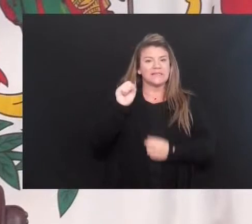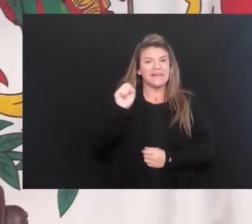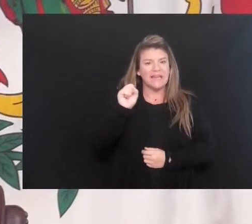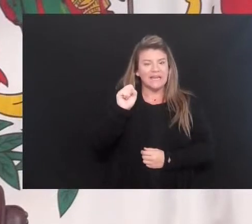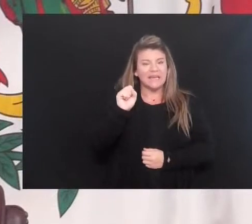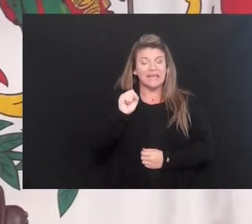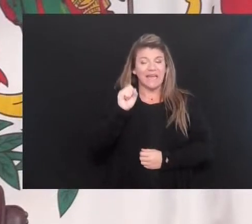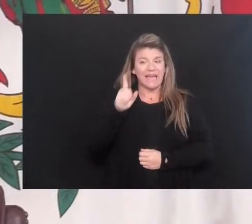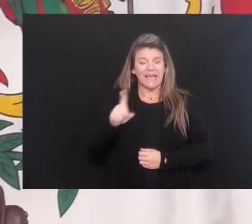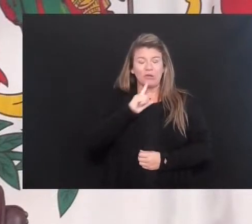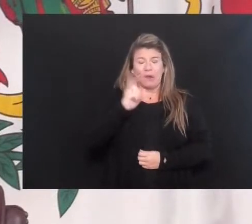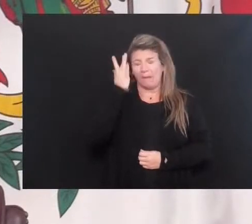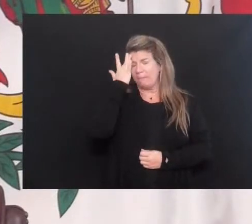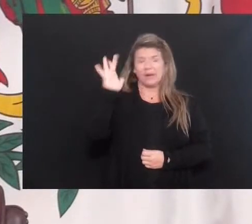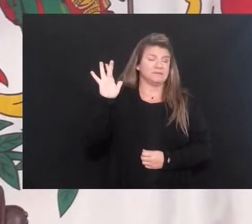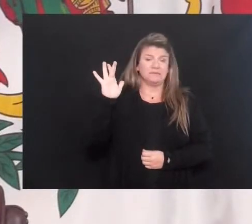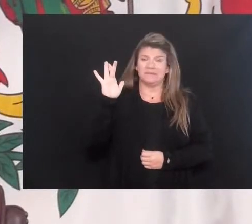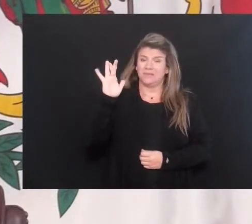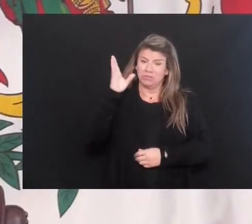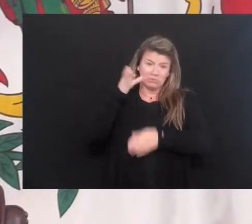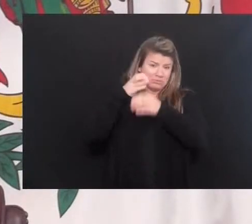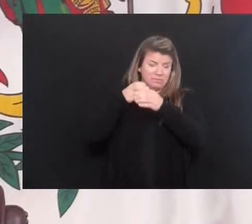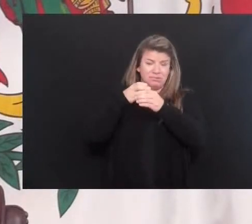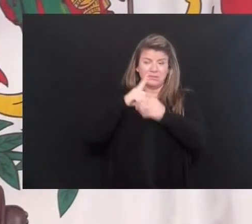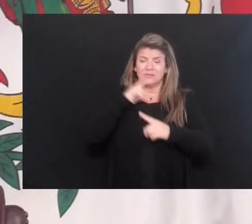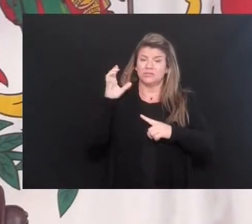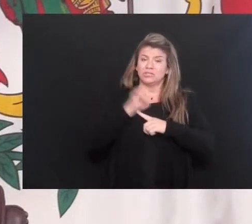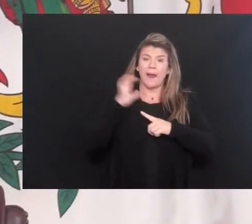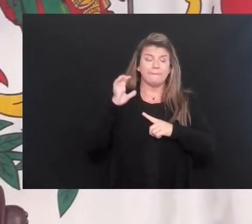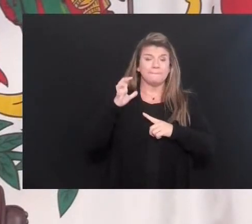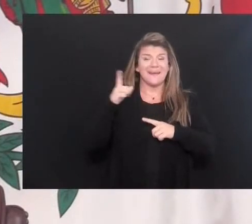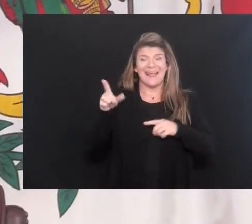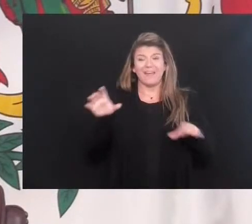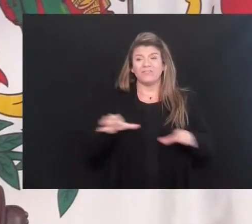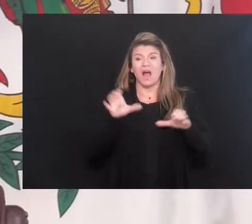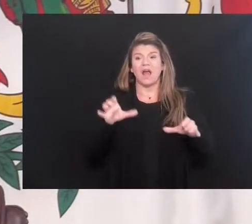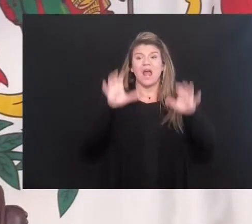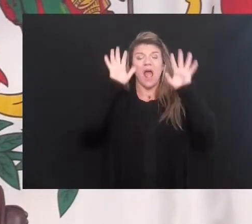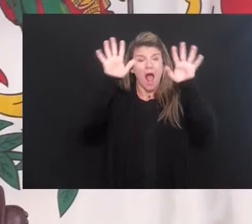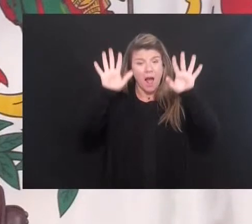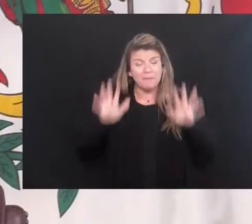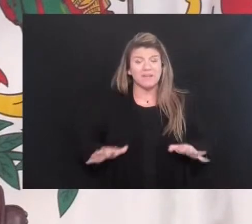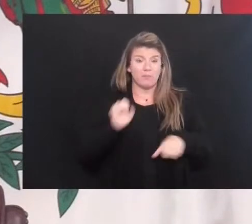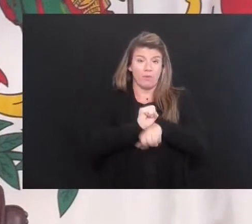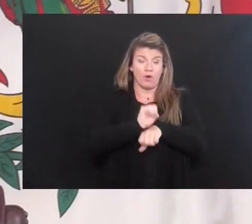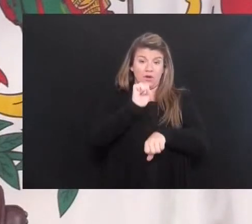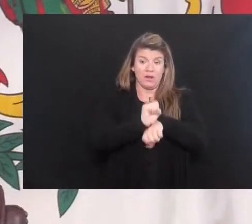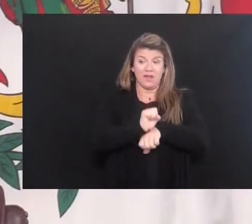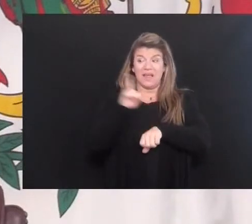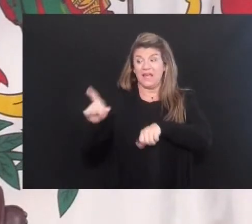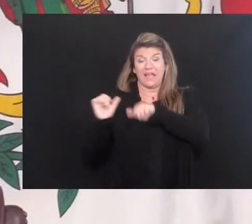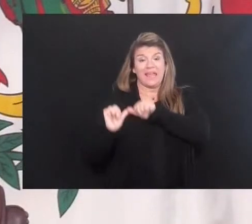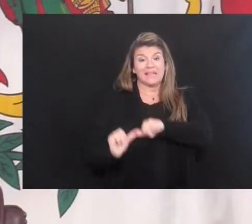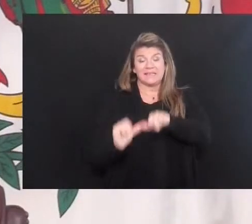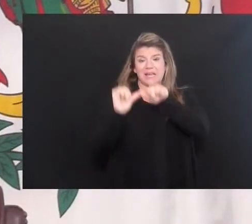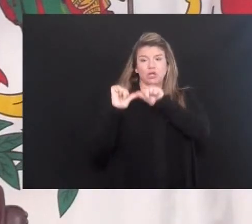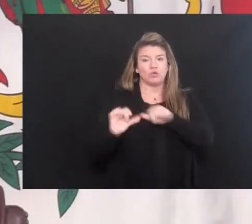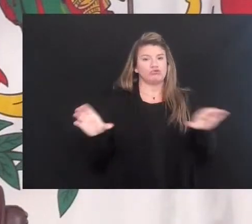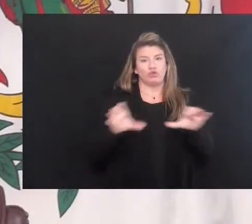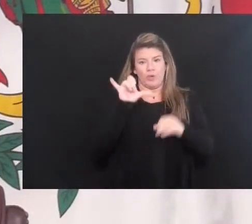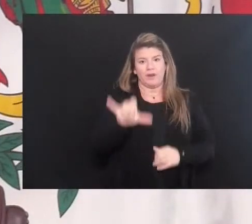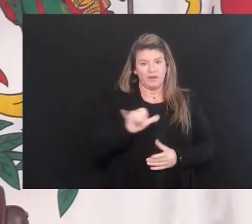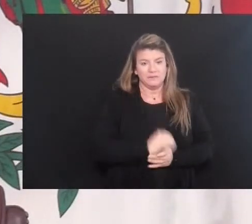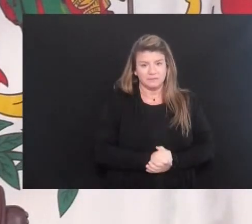absolutely a brilliant mind, a superstar beyond belief. He has done unbelievable work. He continues to do just